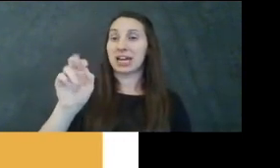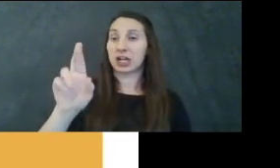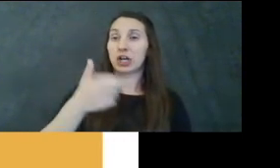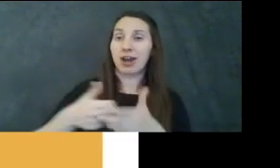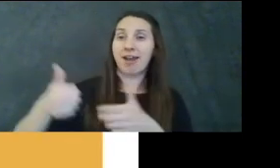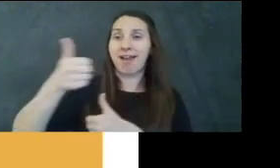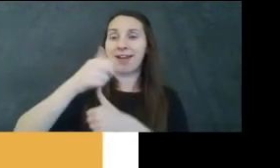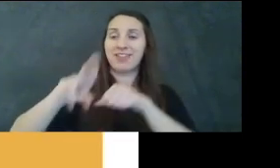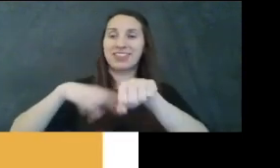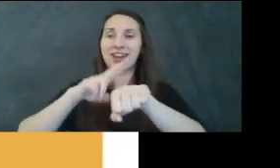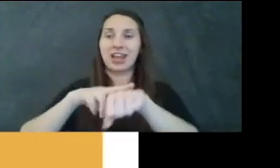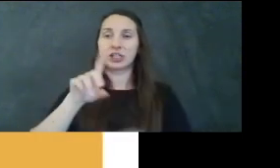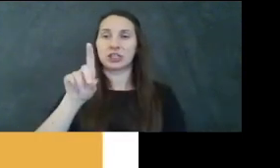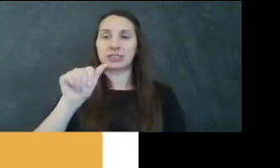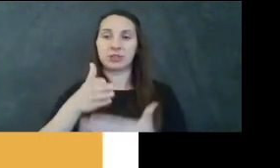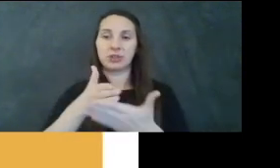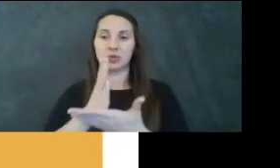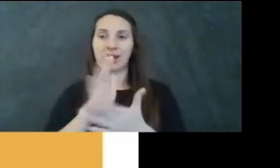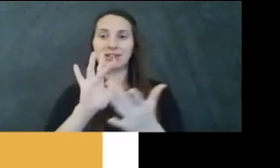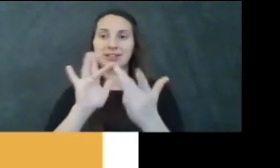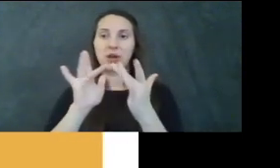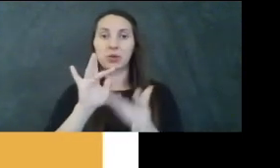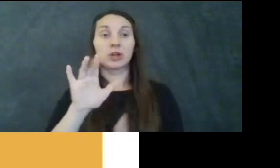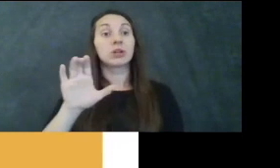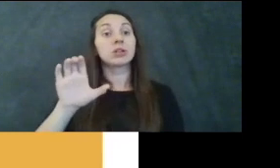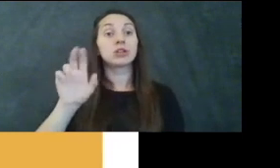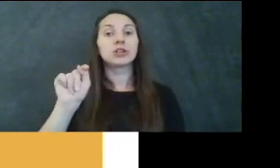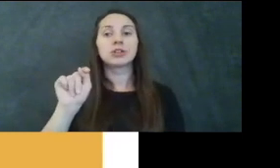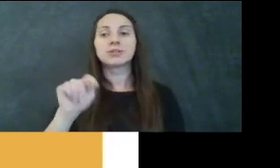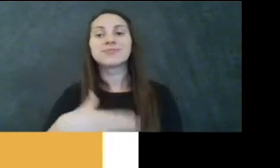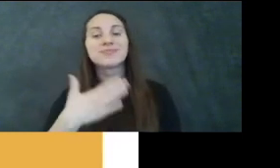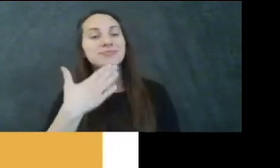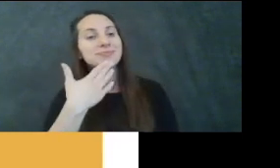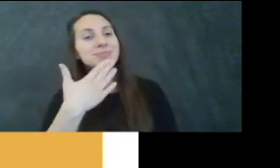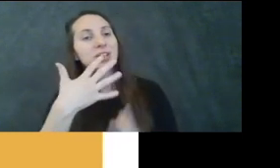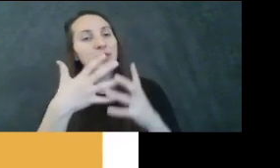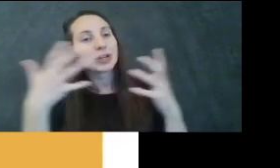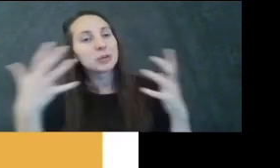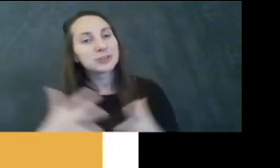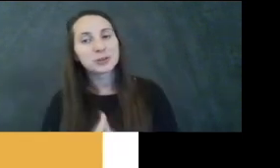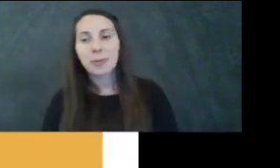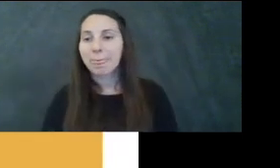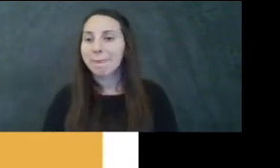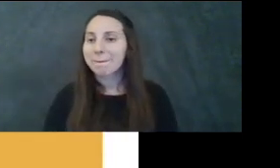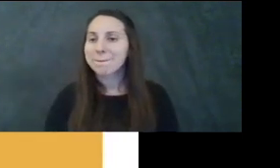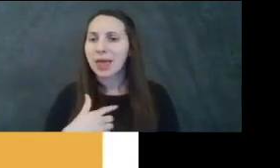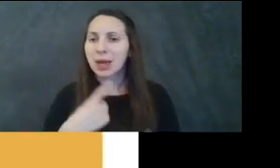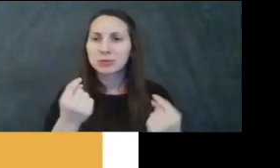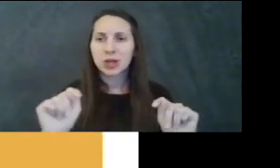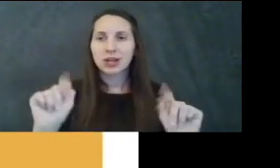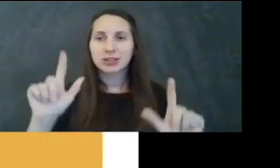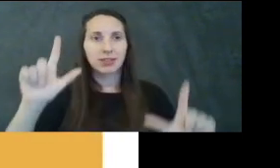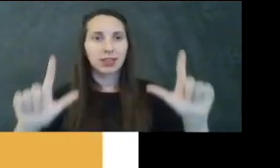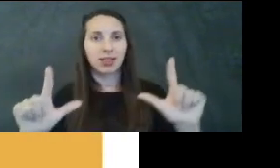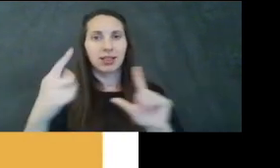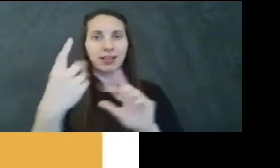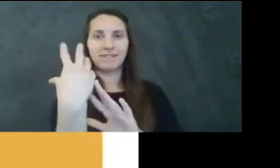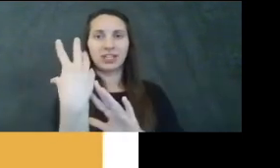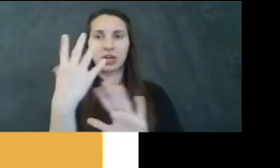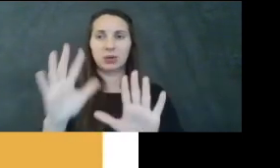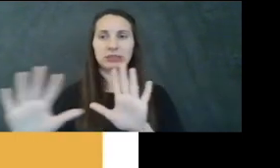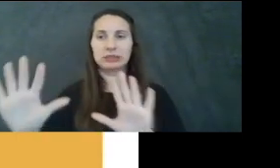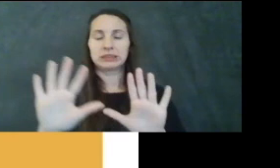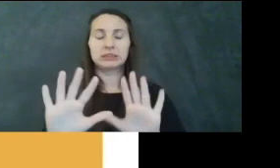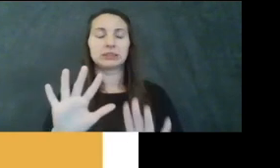Disability Rights Network. Kurt? Thank you very much. I'm trying to get my video going here so you can